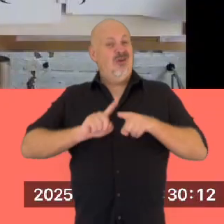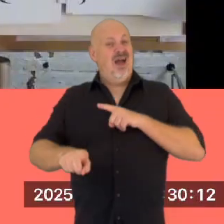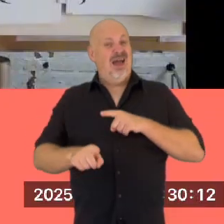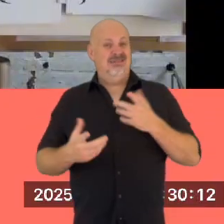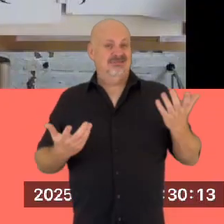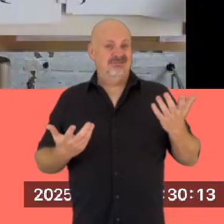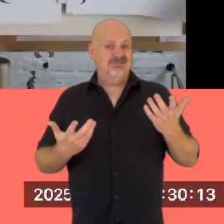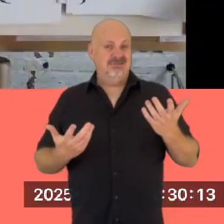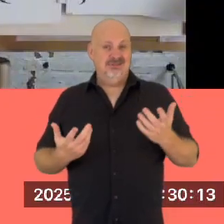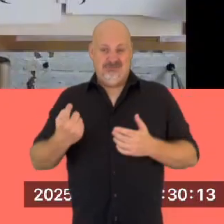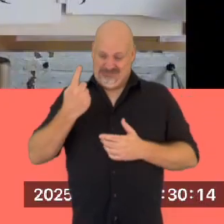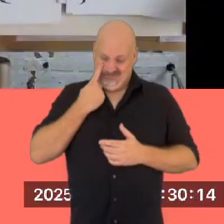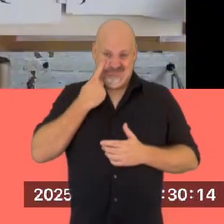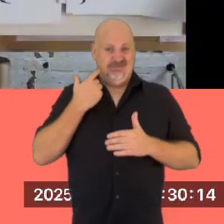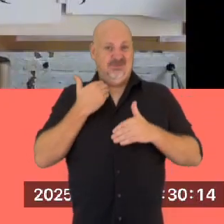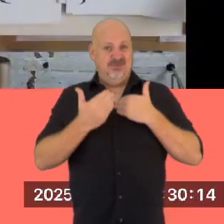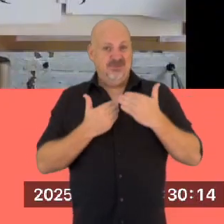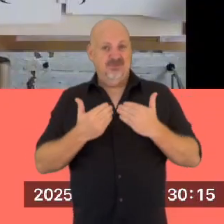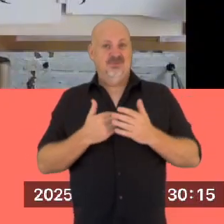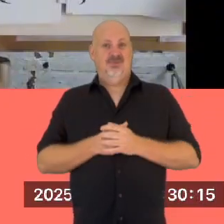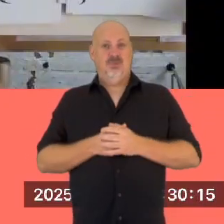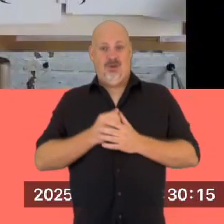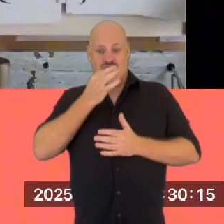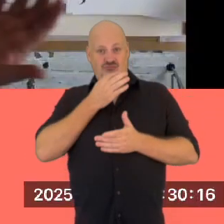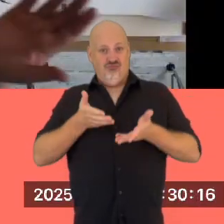part of it. It's getting in there and having a go.